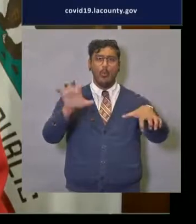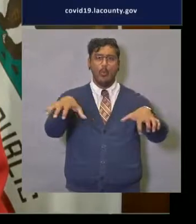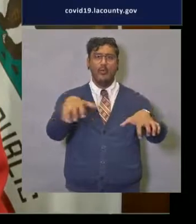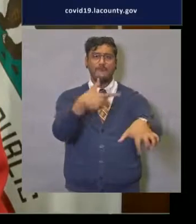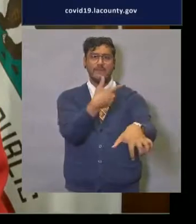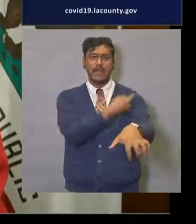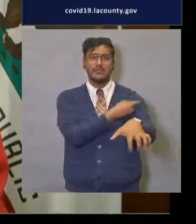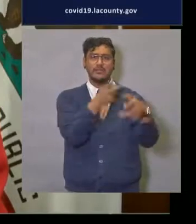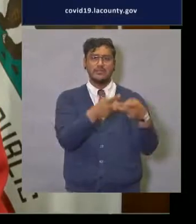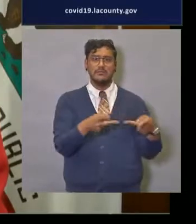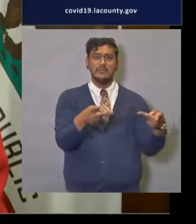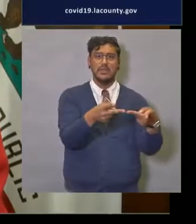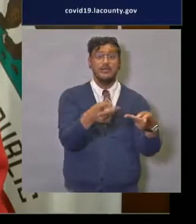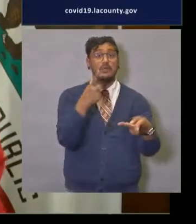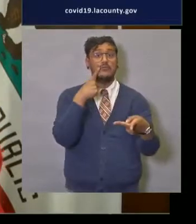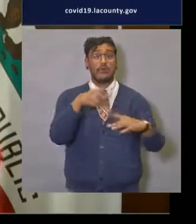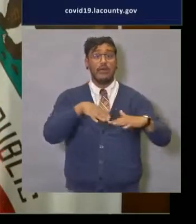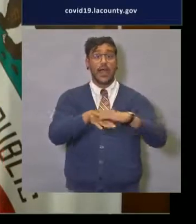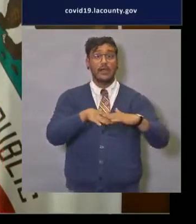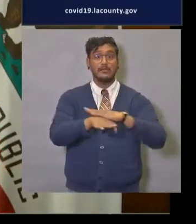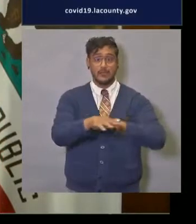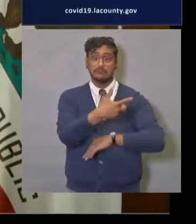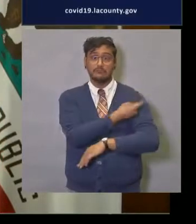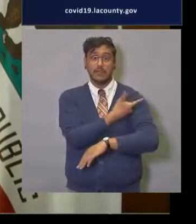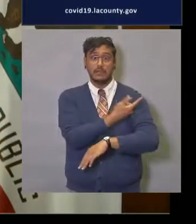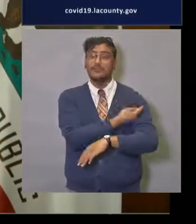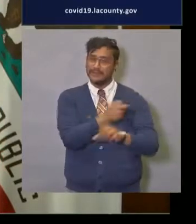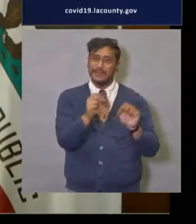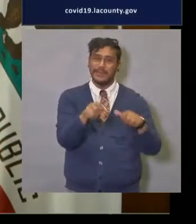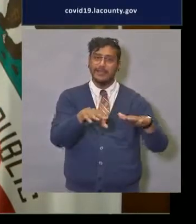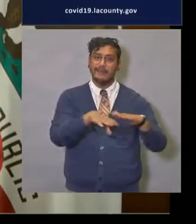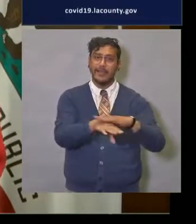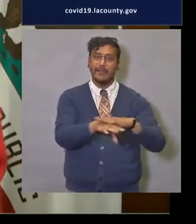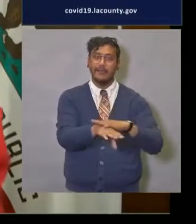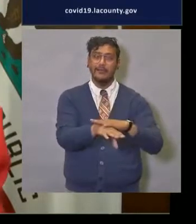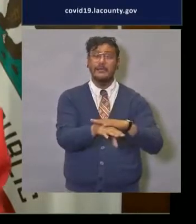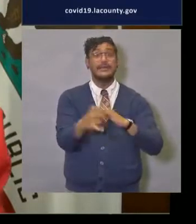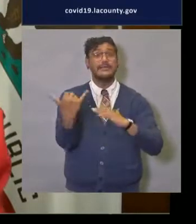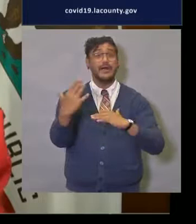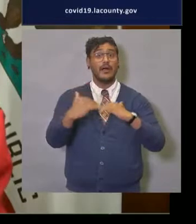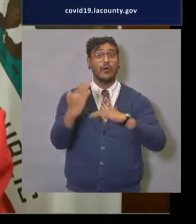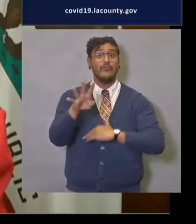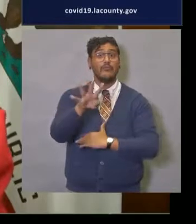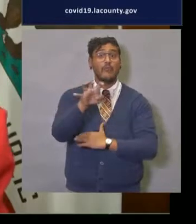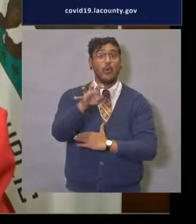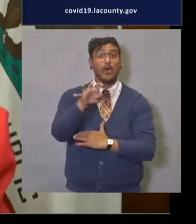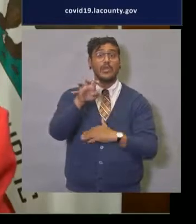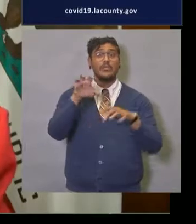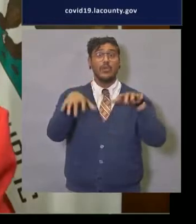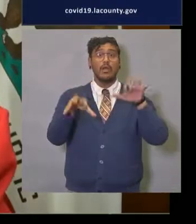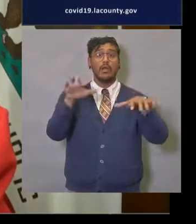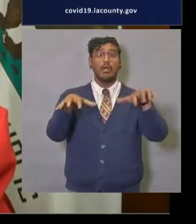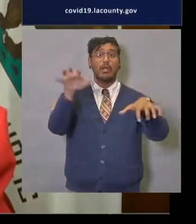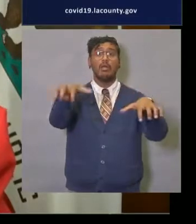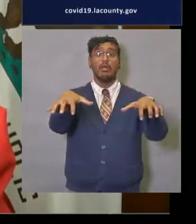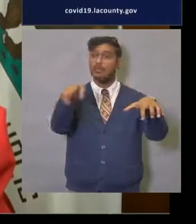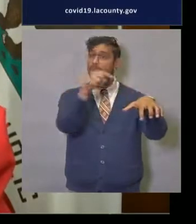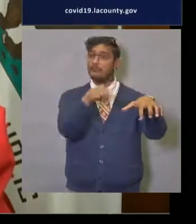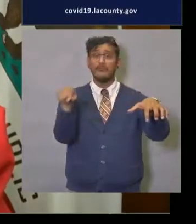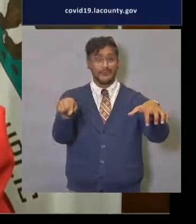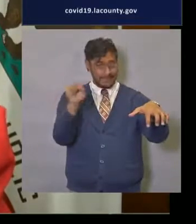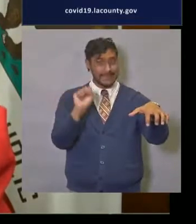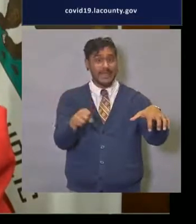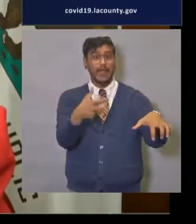expand access to vaccines as much as possible. We now have over 400 sites in the county to administer